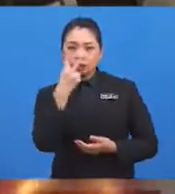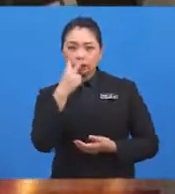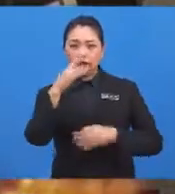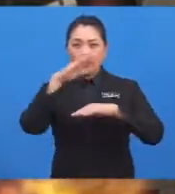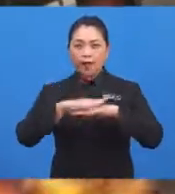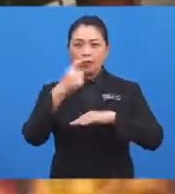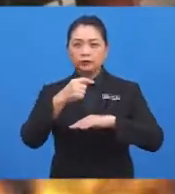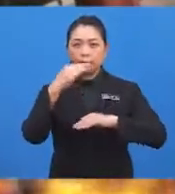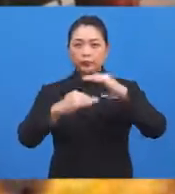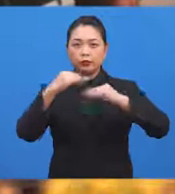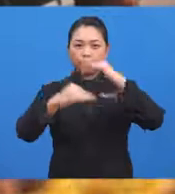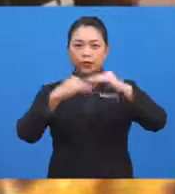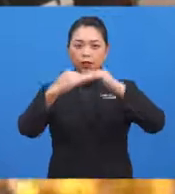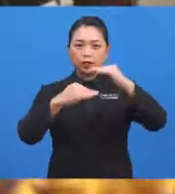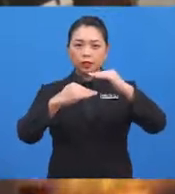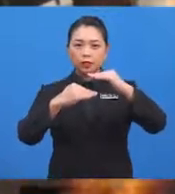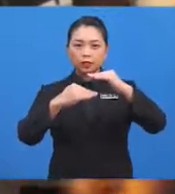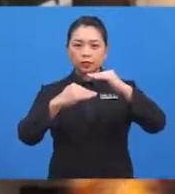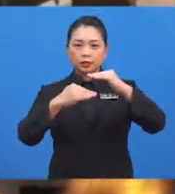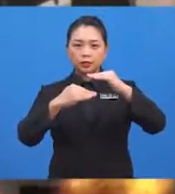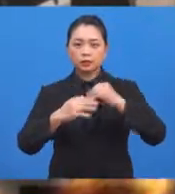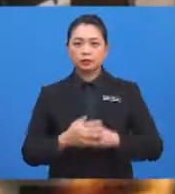the buildings!